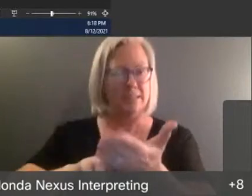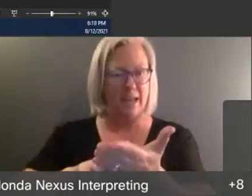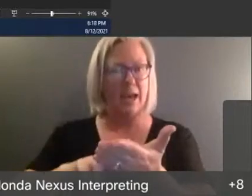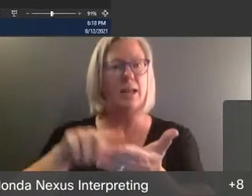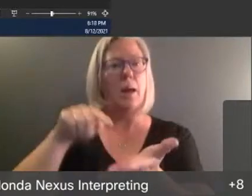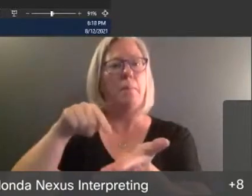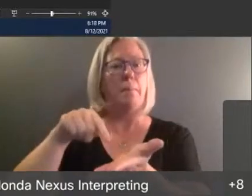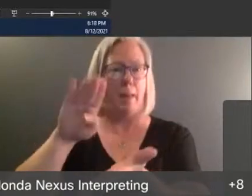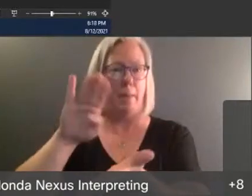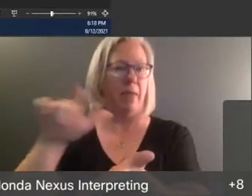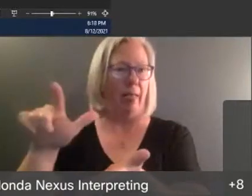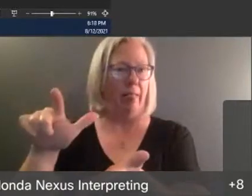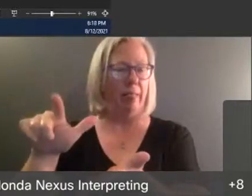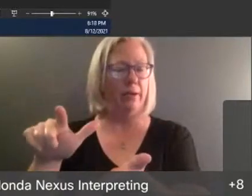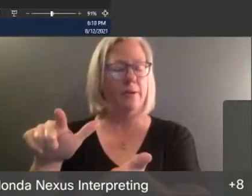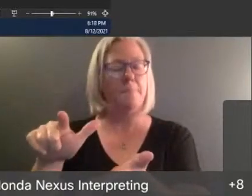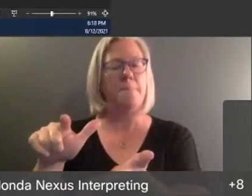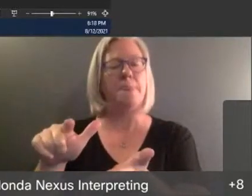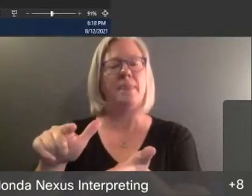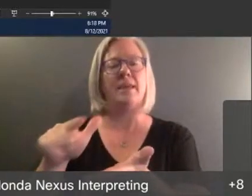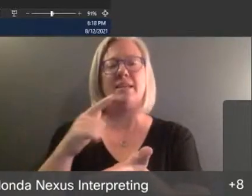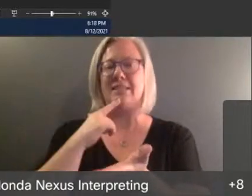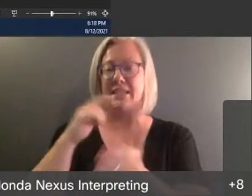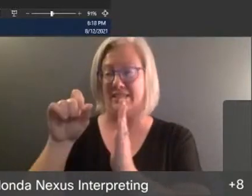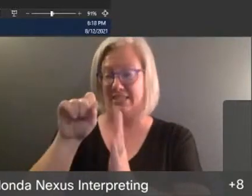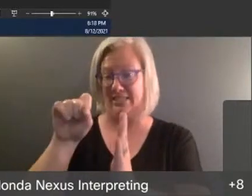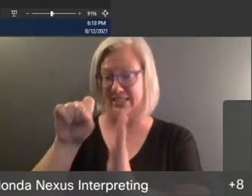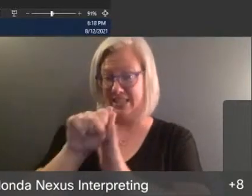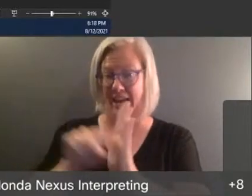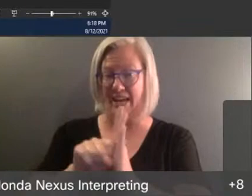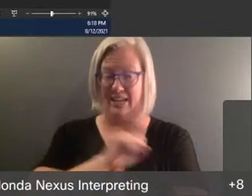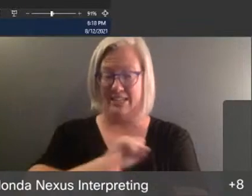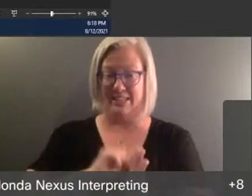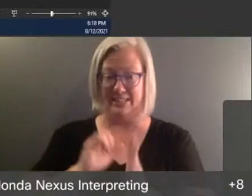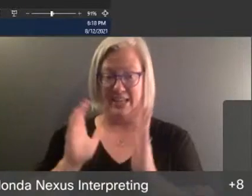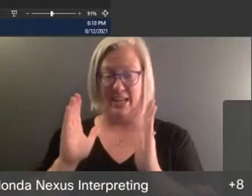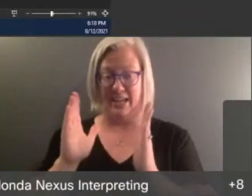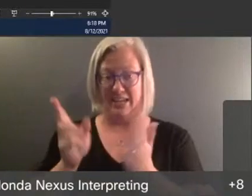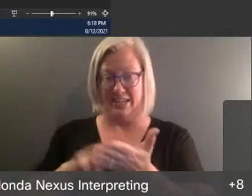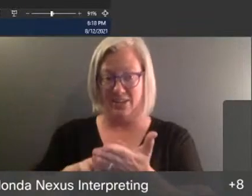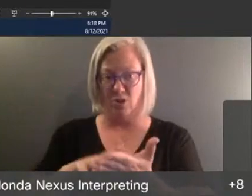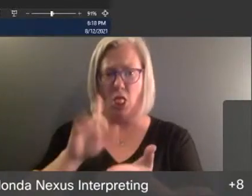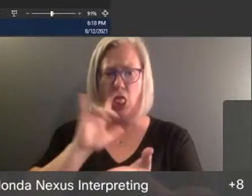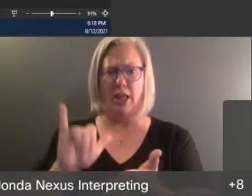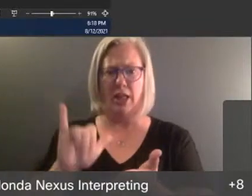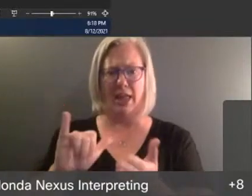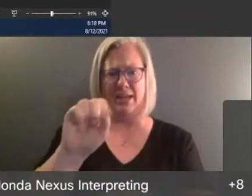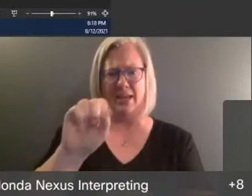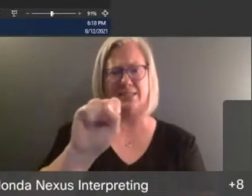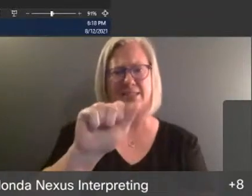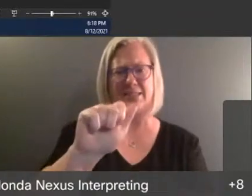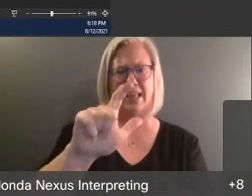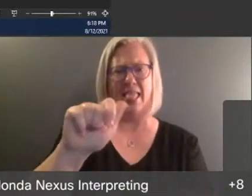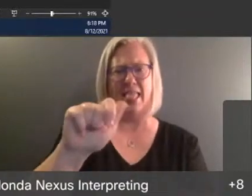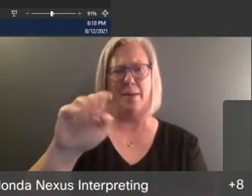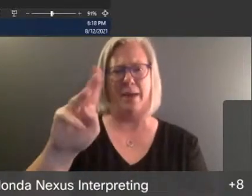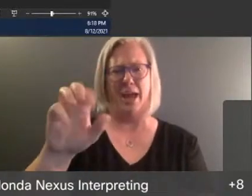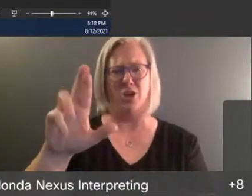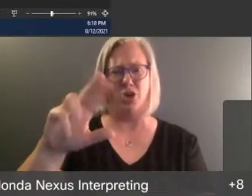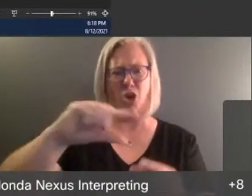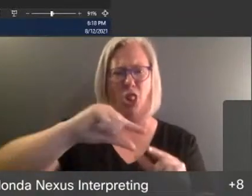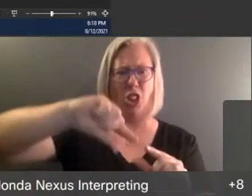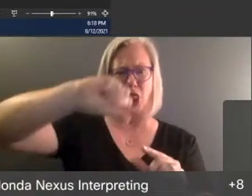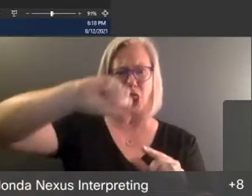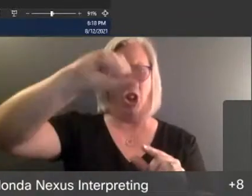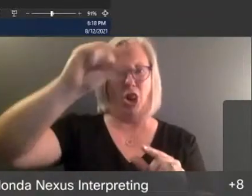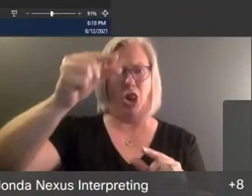gerrymandered basically a state Senate district to appear like a salamander. So consequently, the two